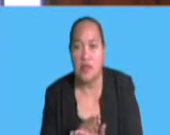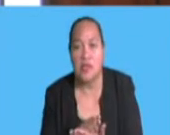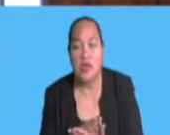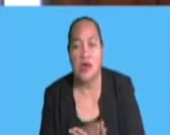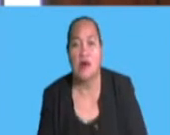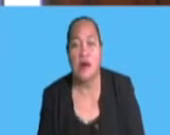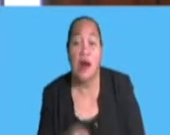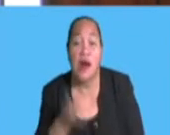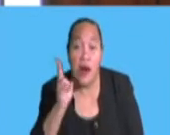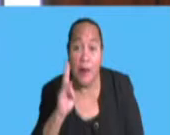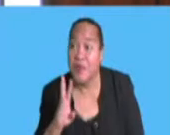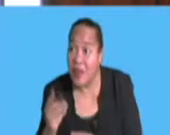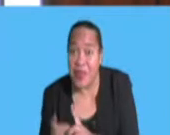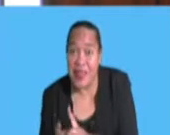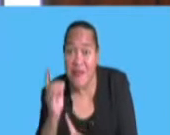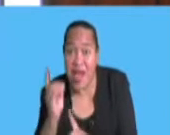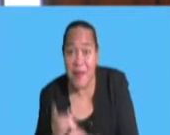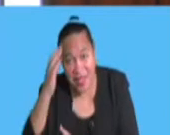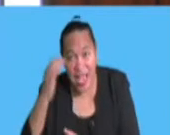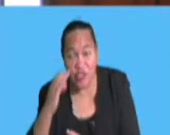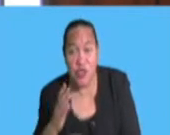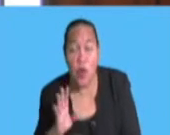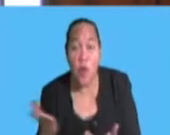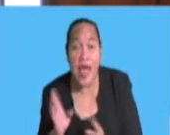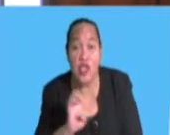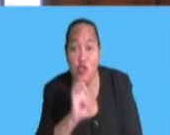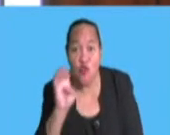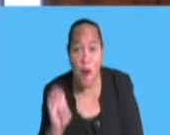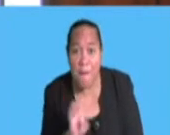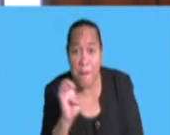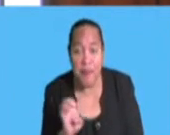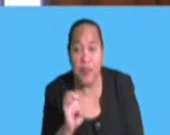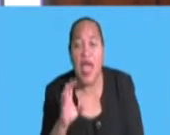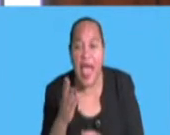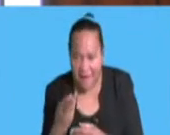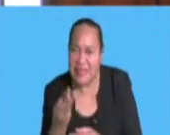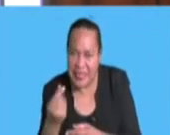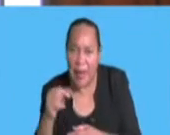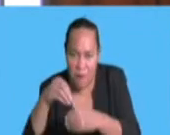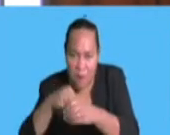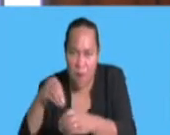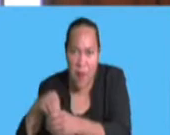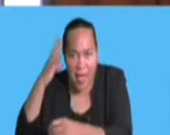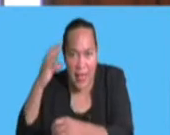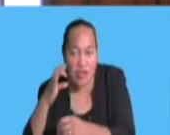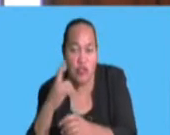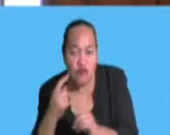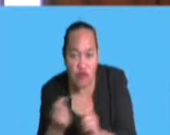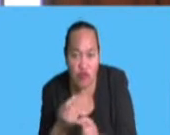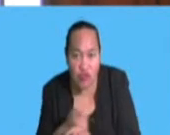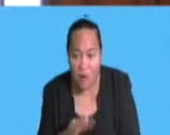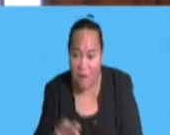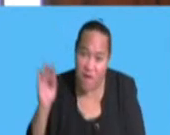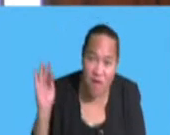I say that again, developing countries in Europe, most notably Greece, had austerity budgets and structural adjustments forced